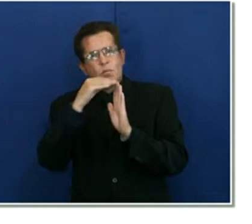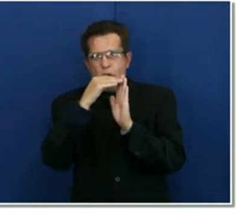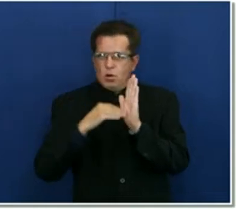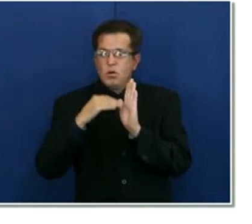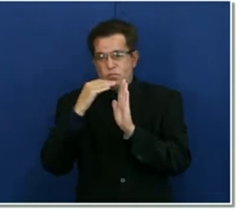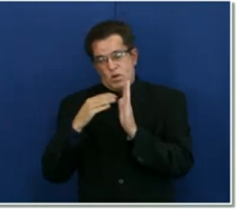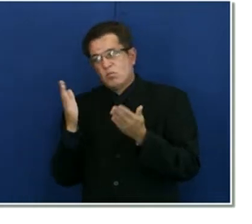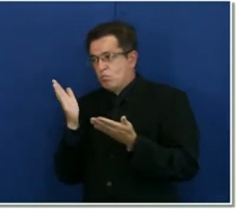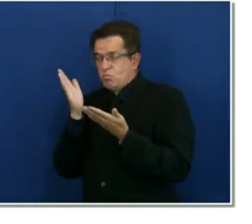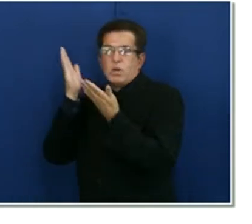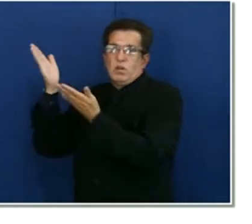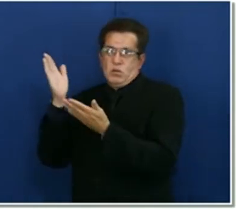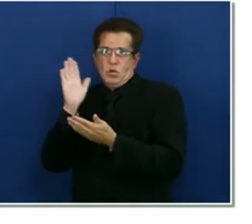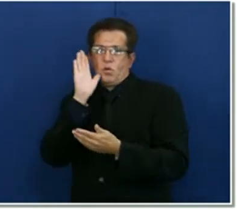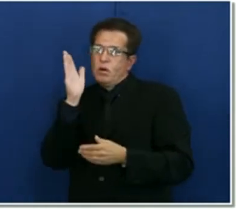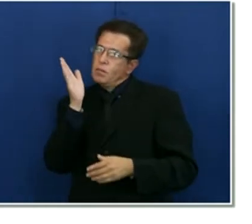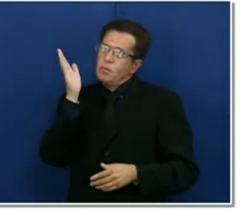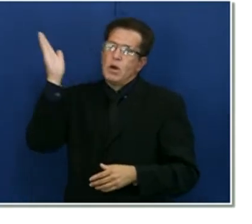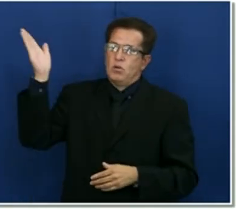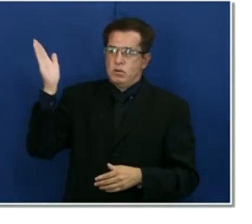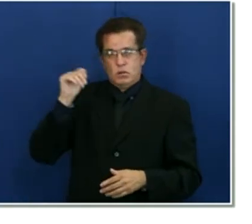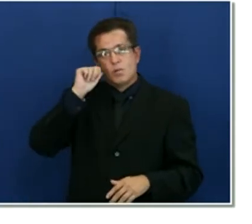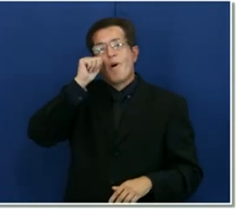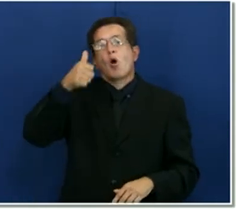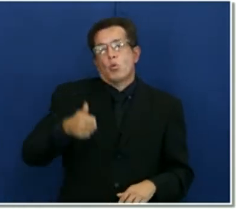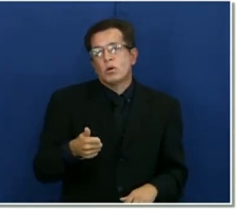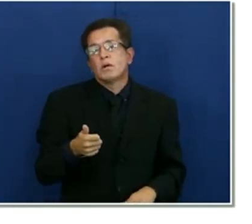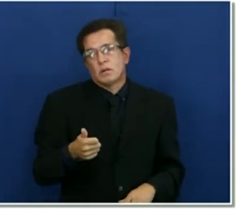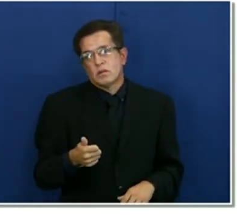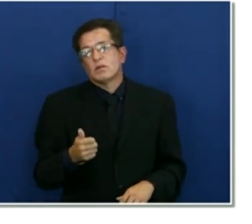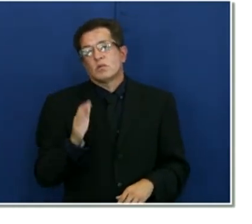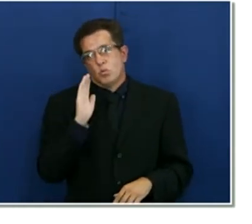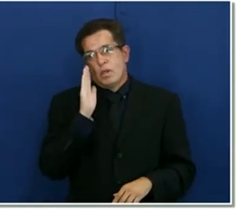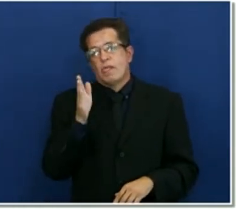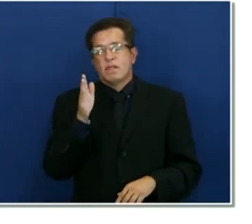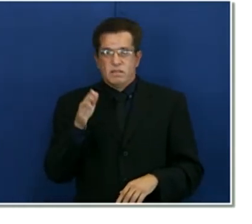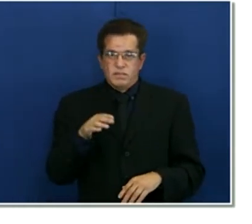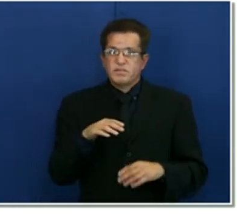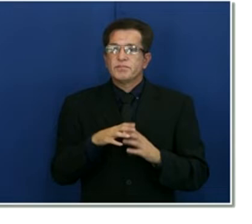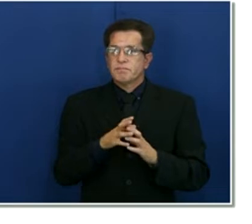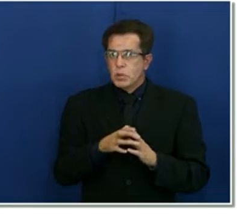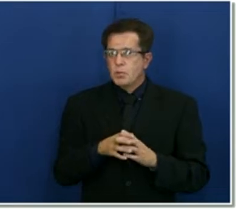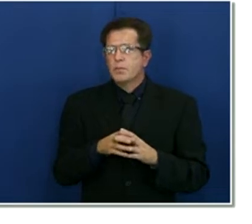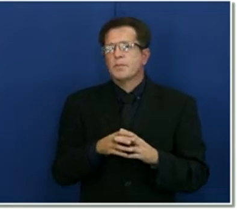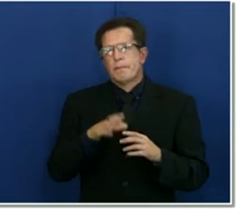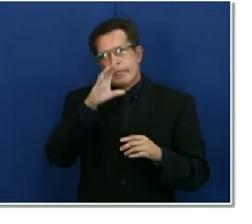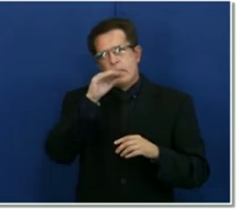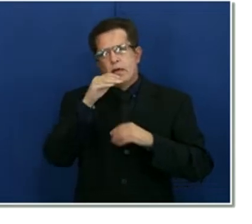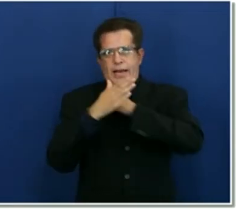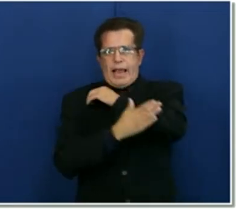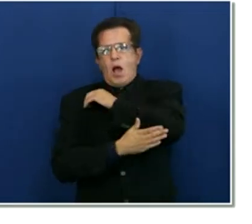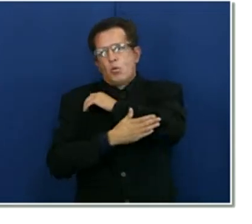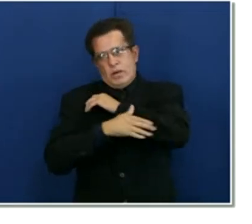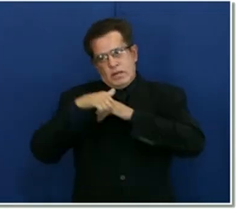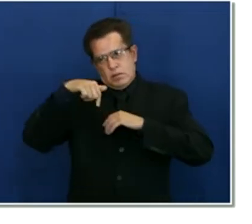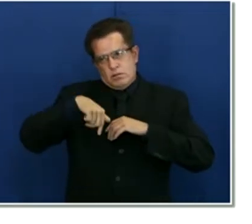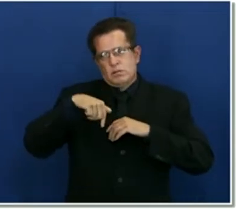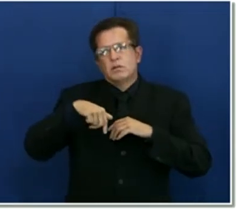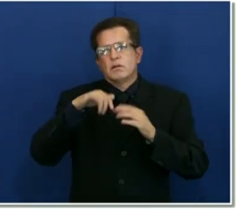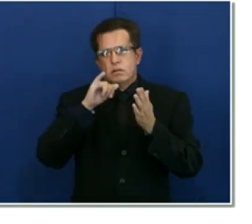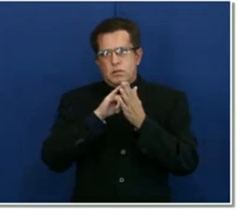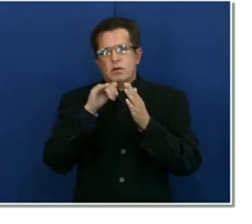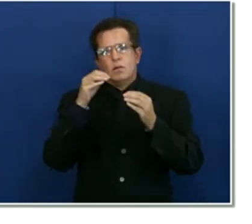report next, rather tomorrow. The county future activities will